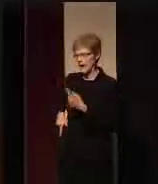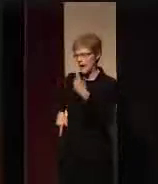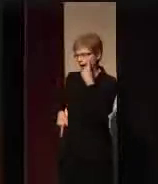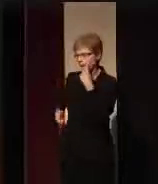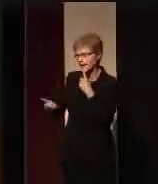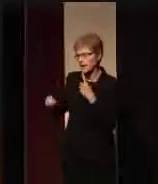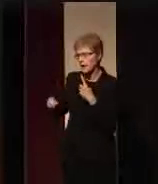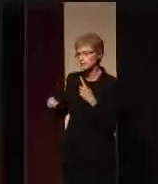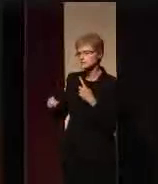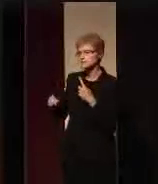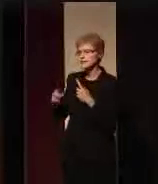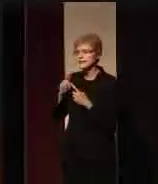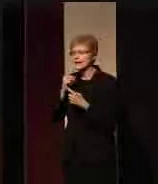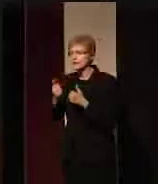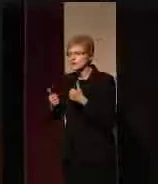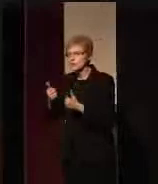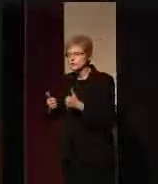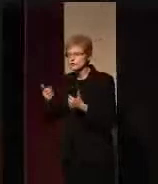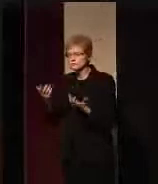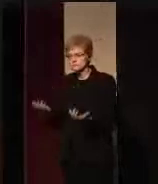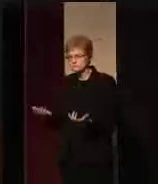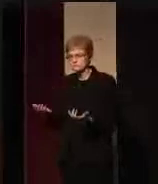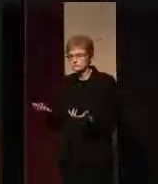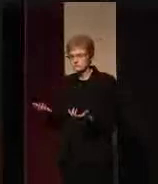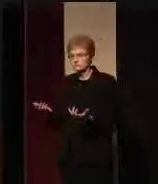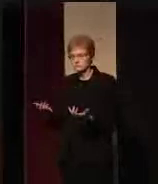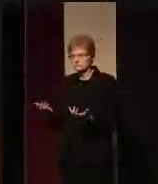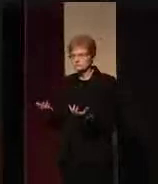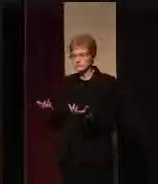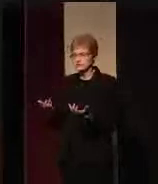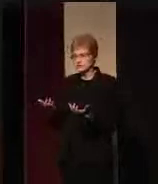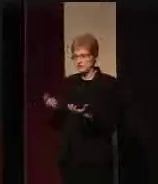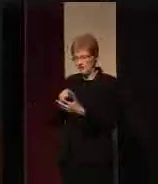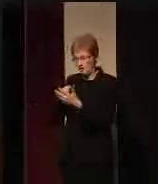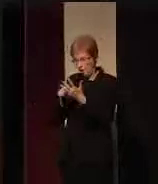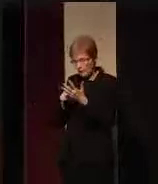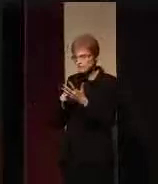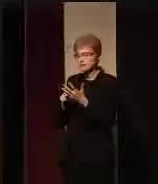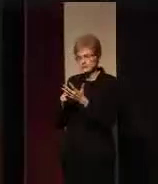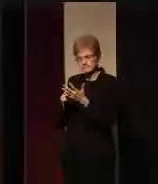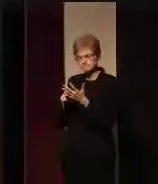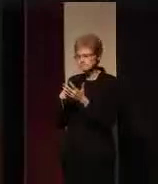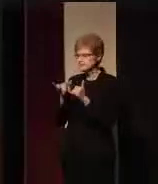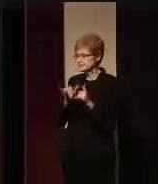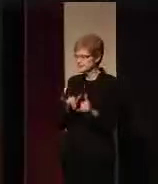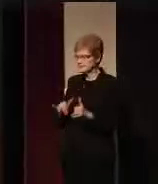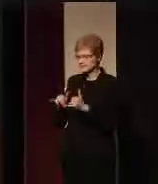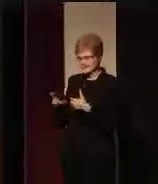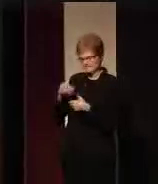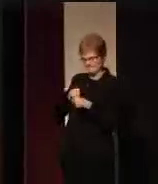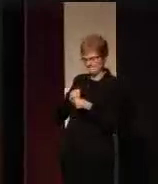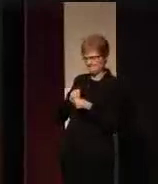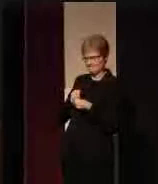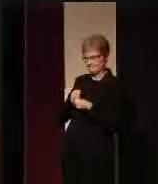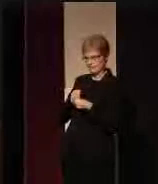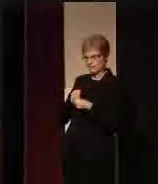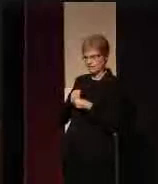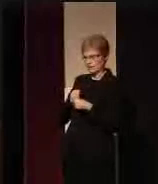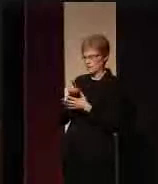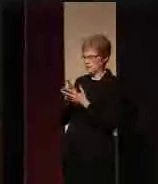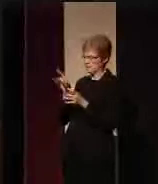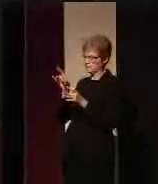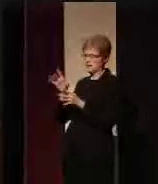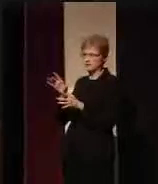just Skittles? And all those players in the criminal justice system have the same unacknowledged racial biases as the rest